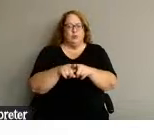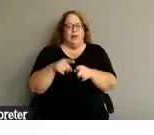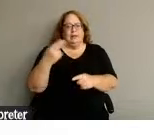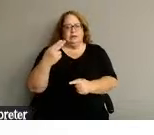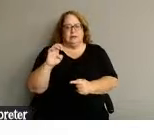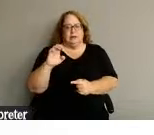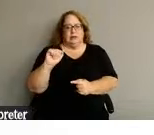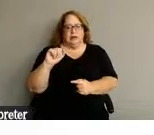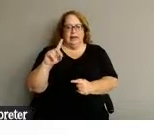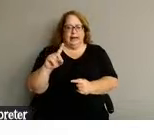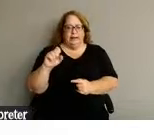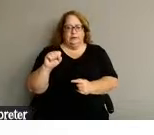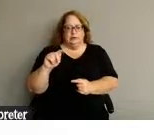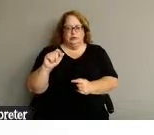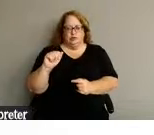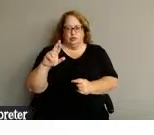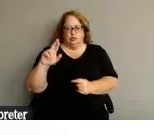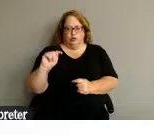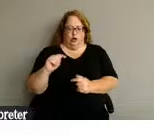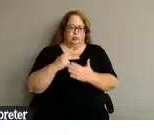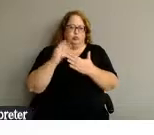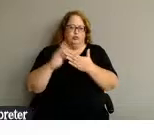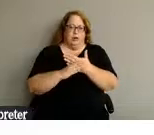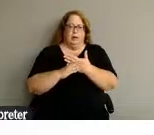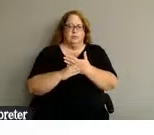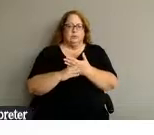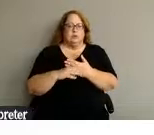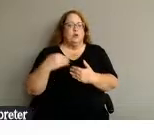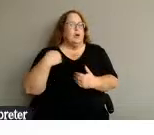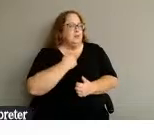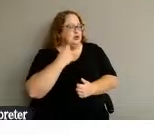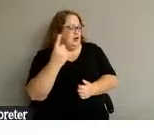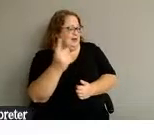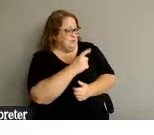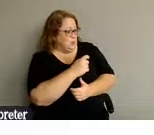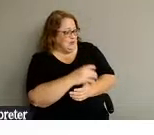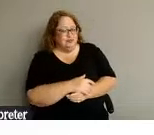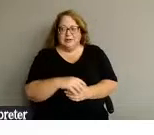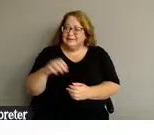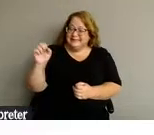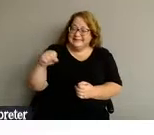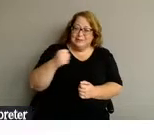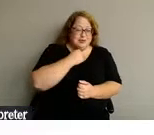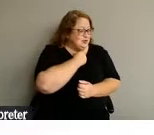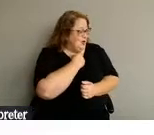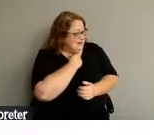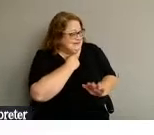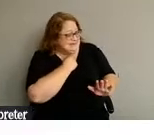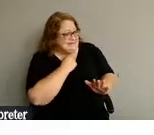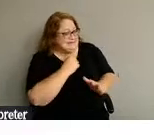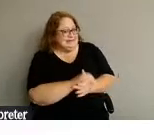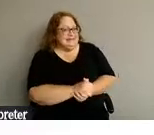program. Next slide, please. I've got a question. Yes. Sorry.